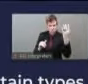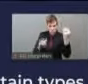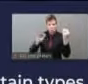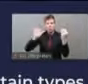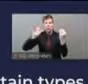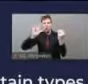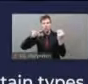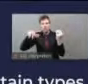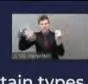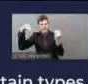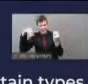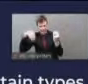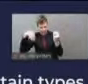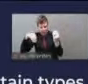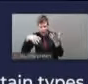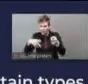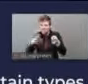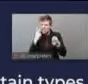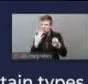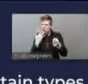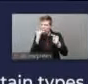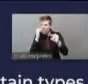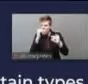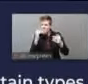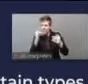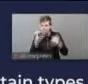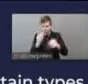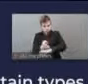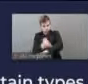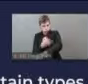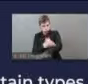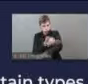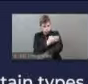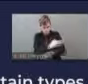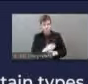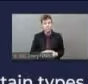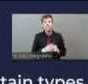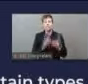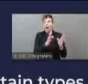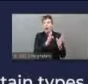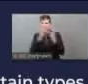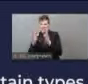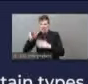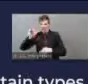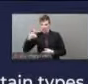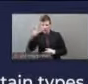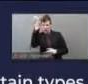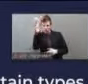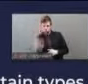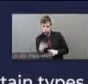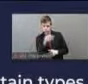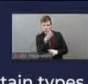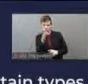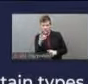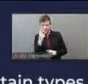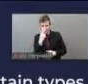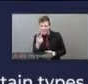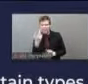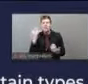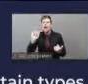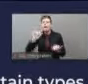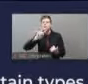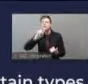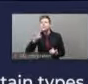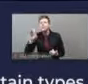like aquariums and zoos and amusement parks, they were either completely closed or really